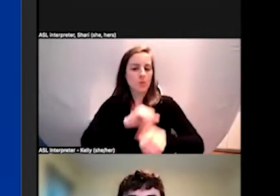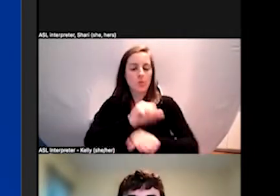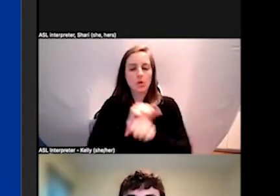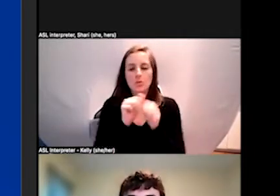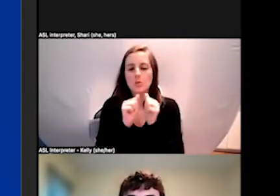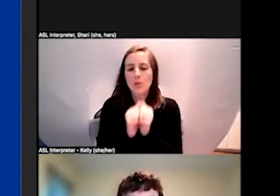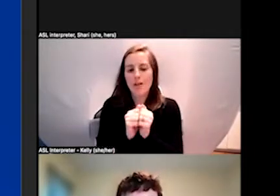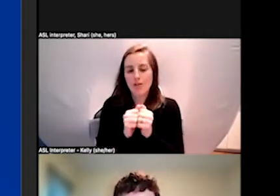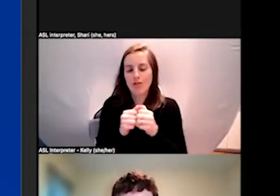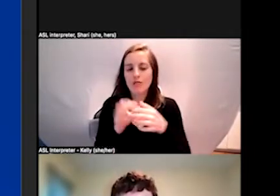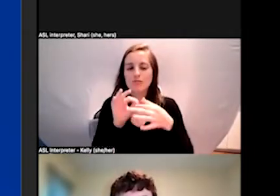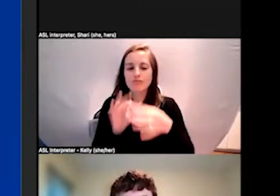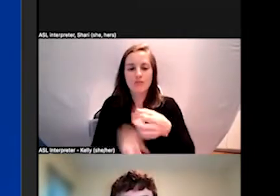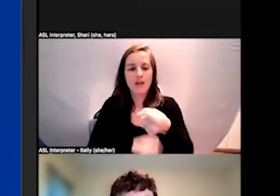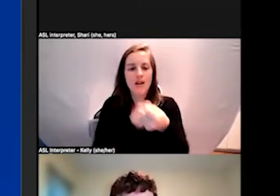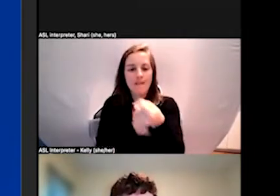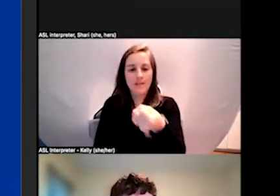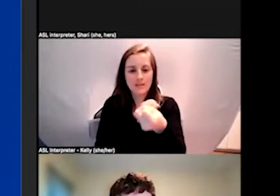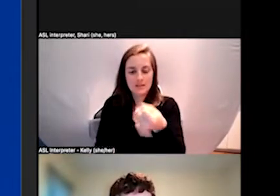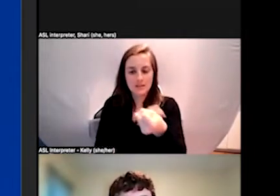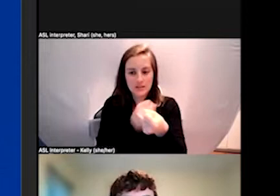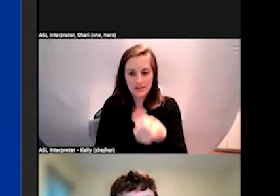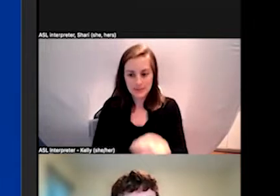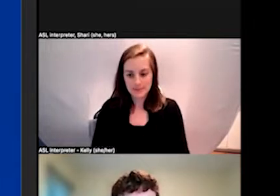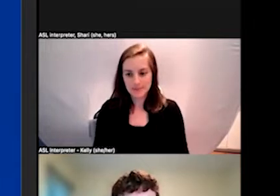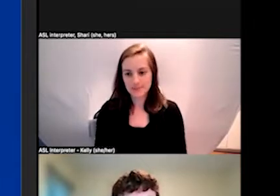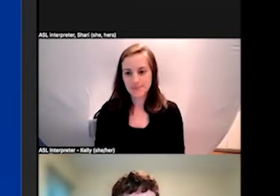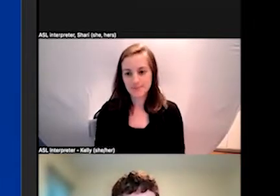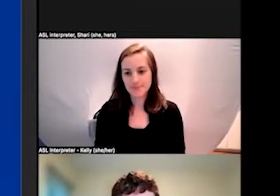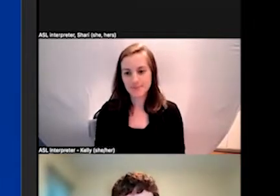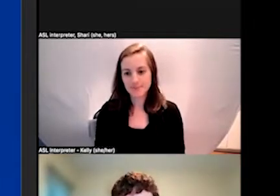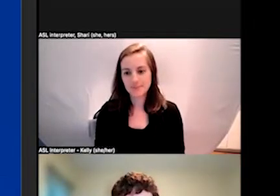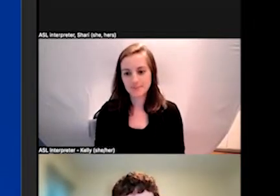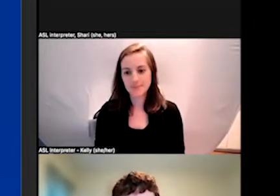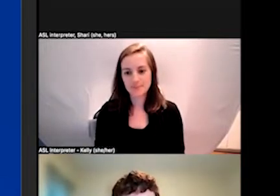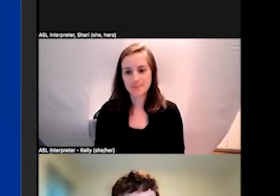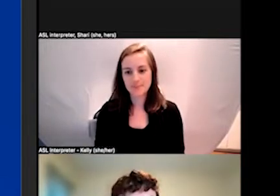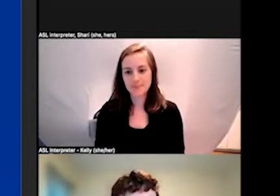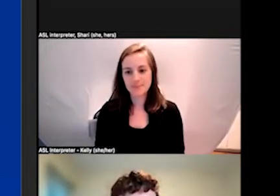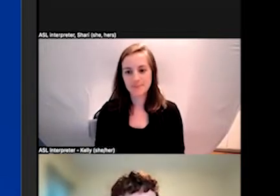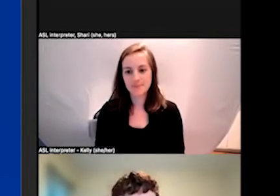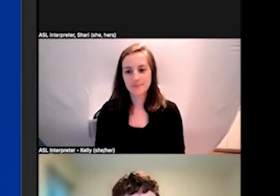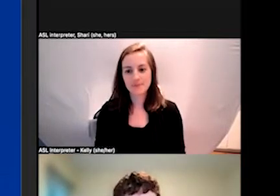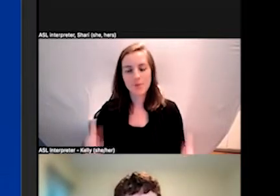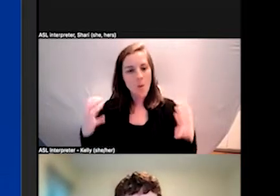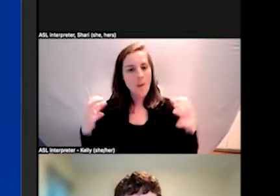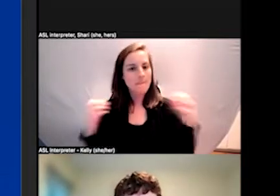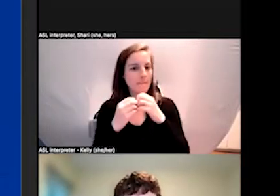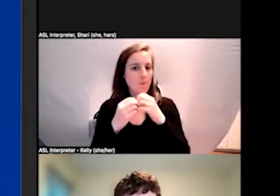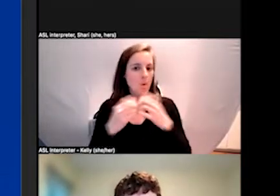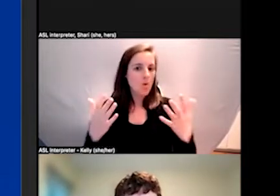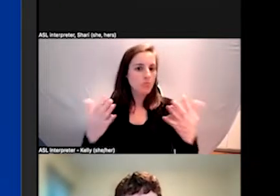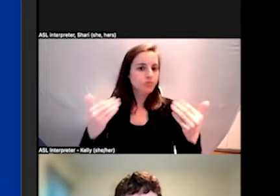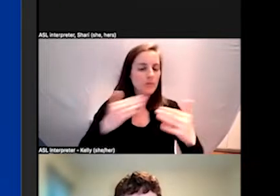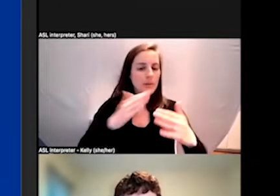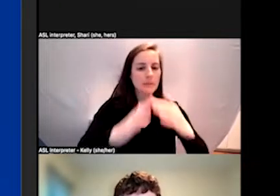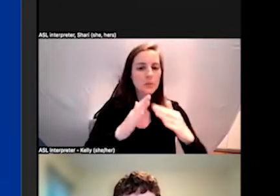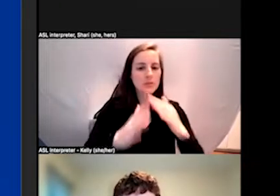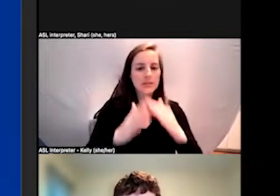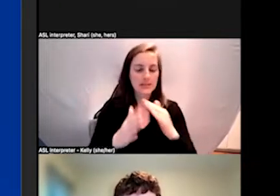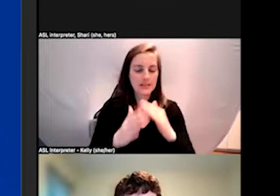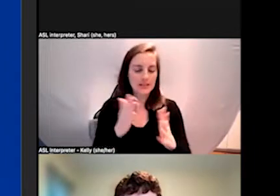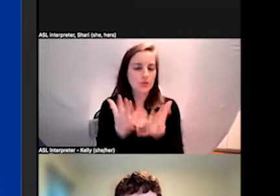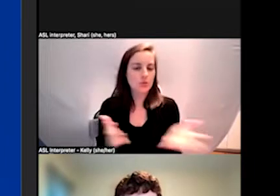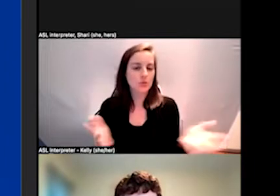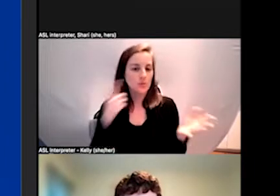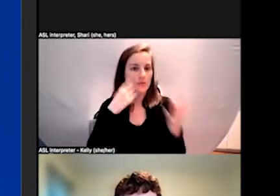advocacy and like I had mentioned, being kind of community facing and a resource for the general public.